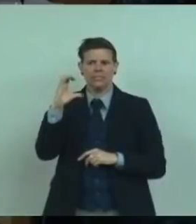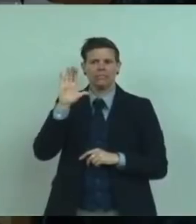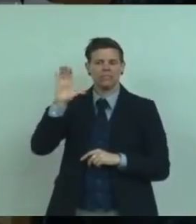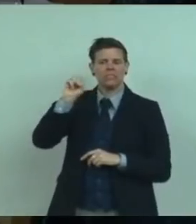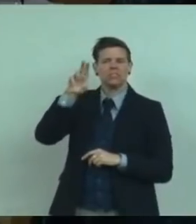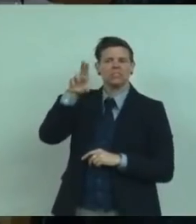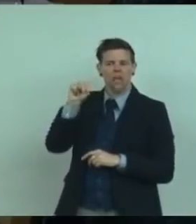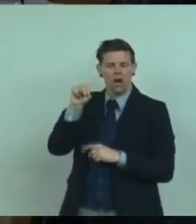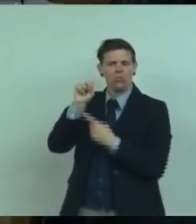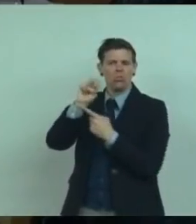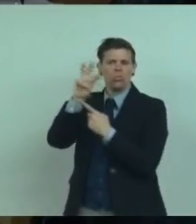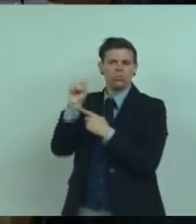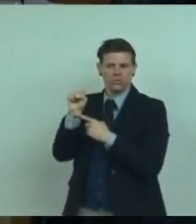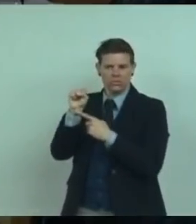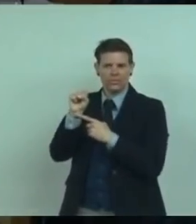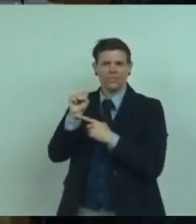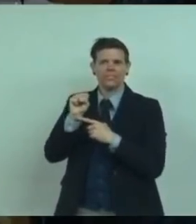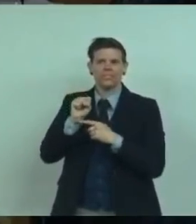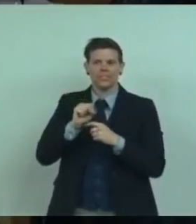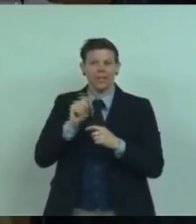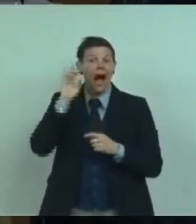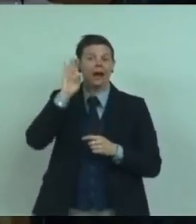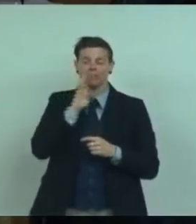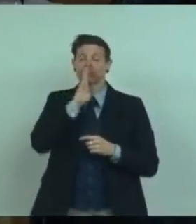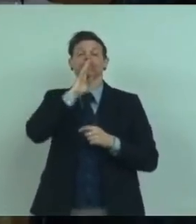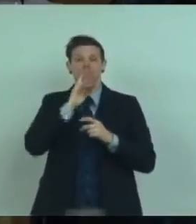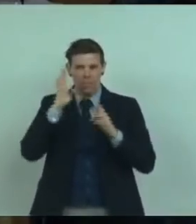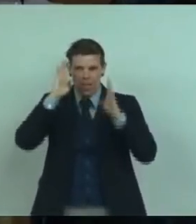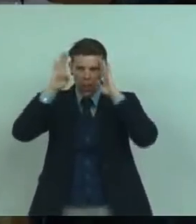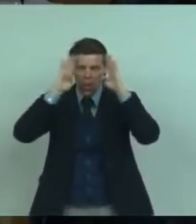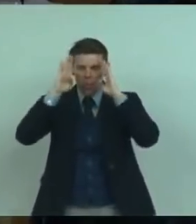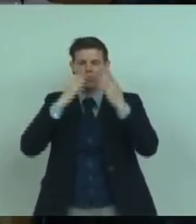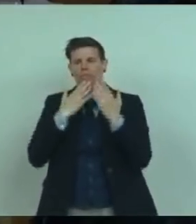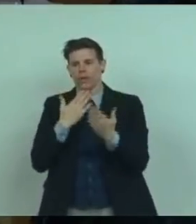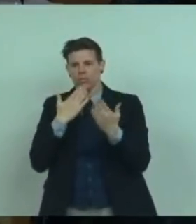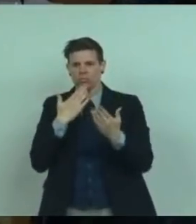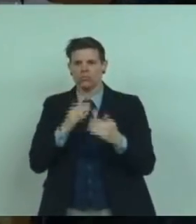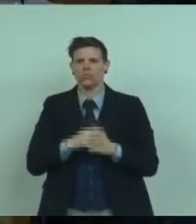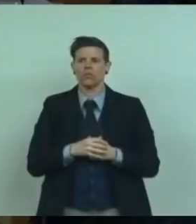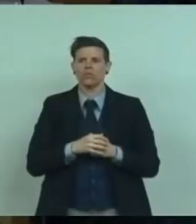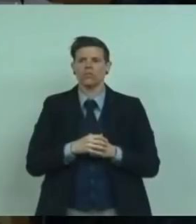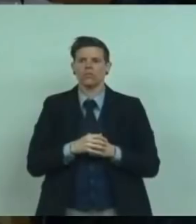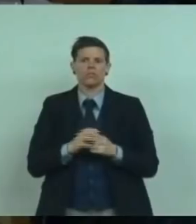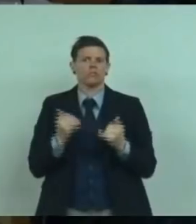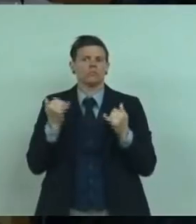You are. Hello, and thank you. Thank you. Right